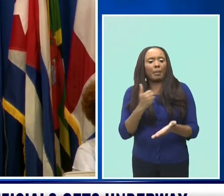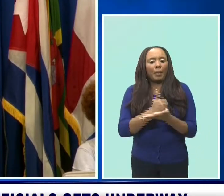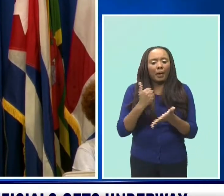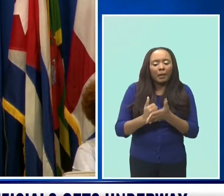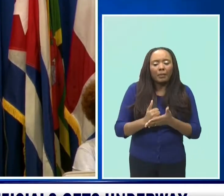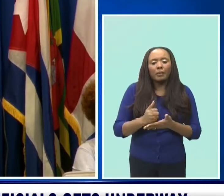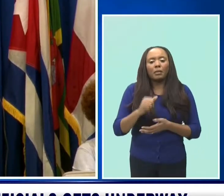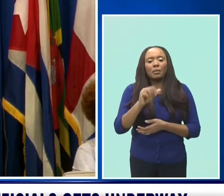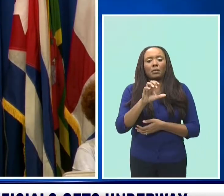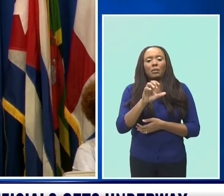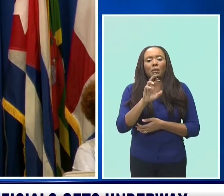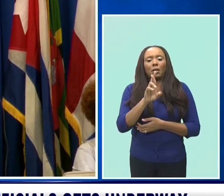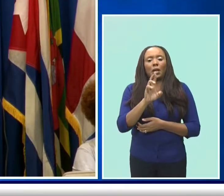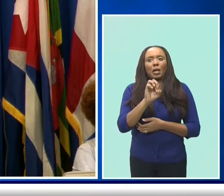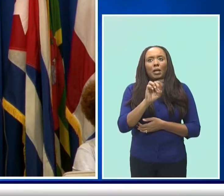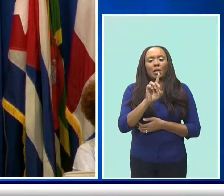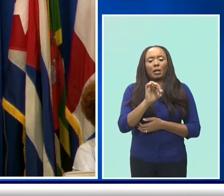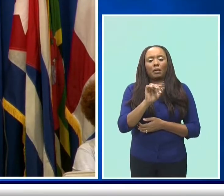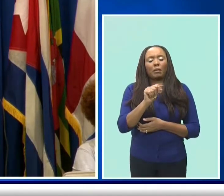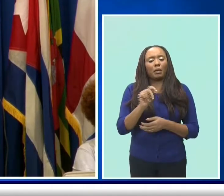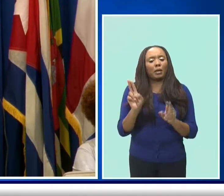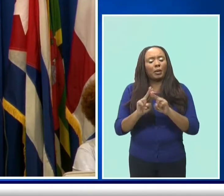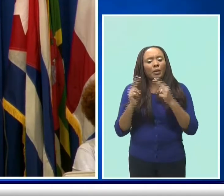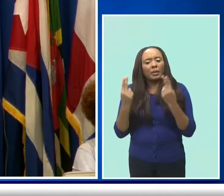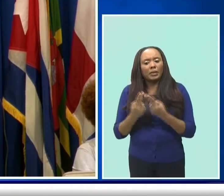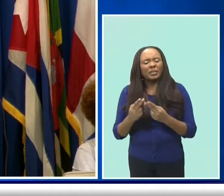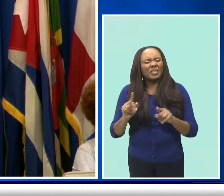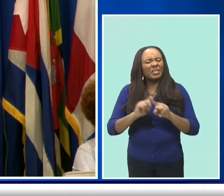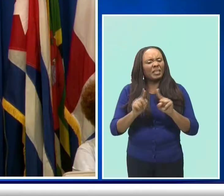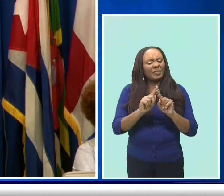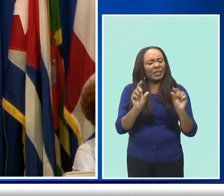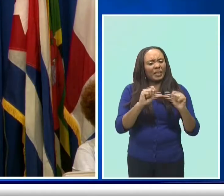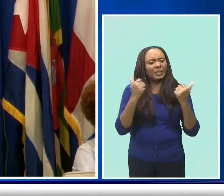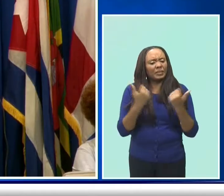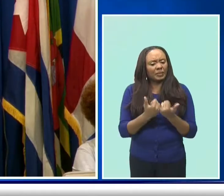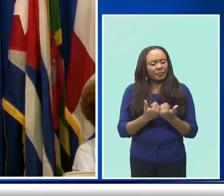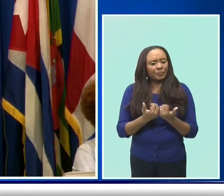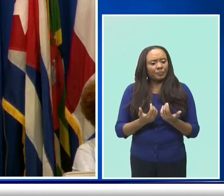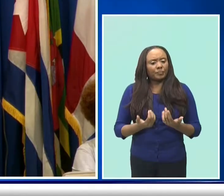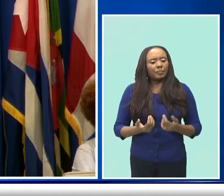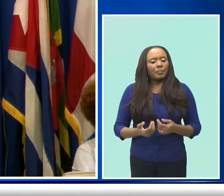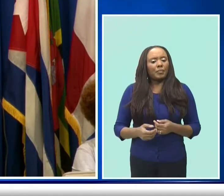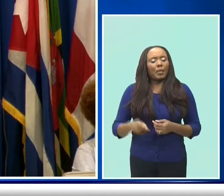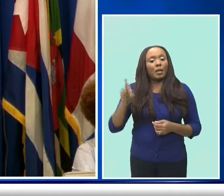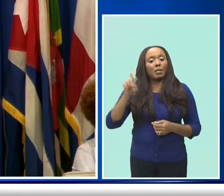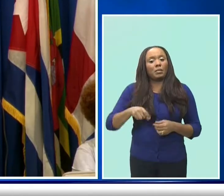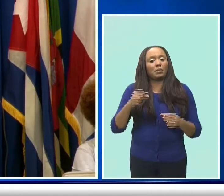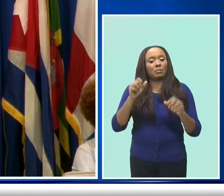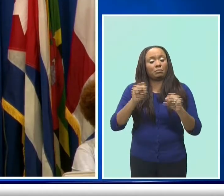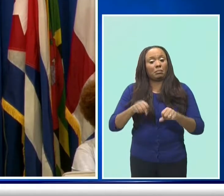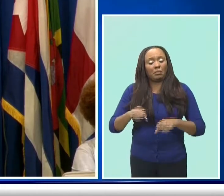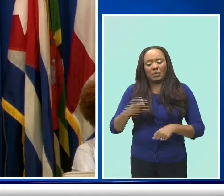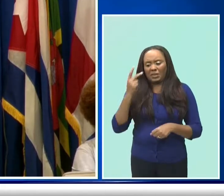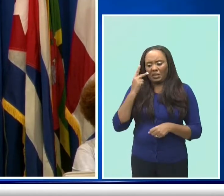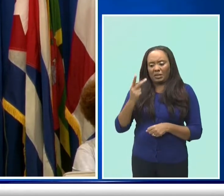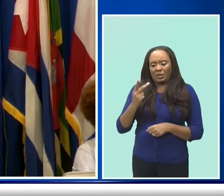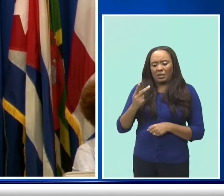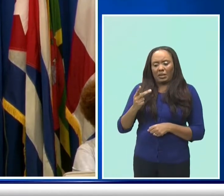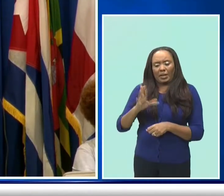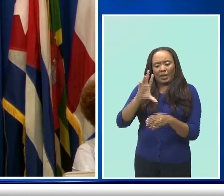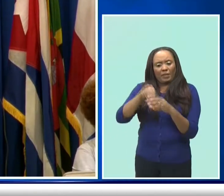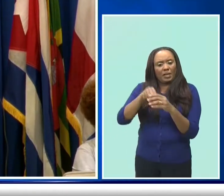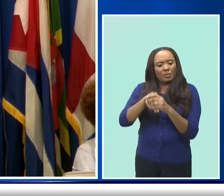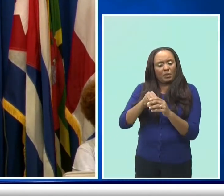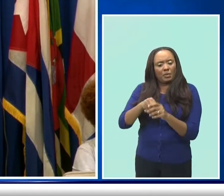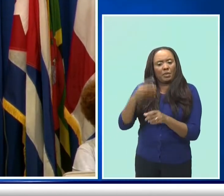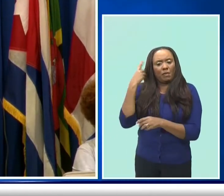credit unions, and international lending agencies. They must be able to see investment in the creative